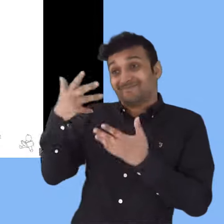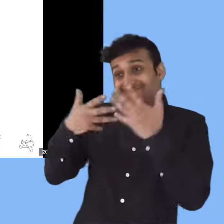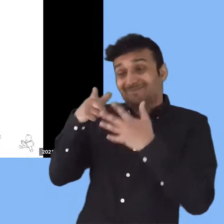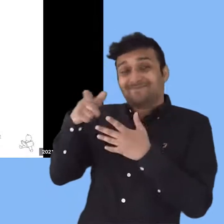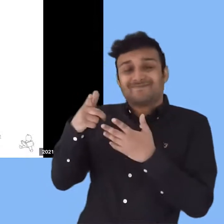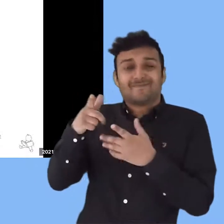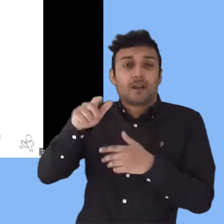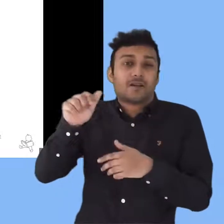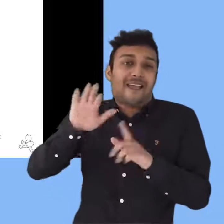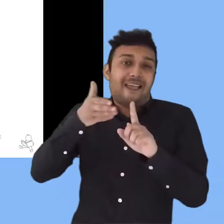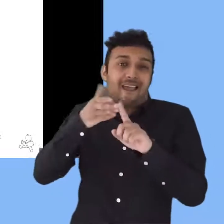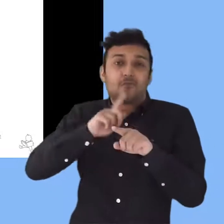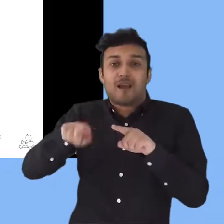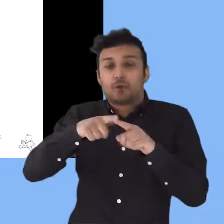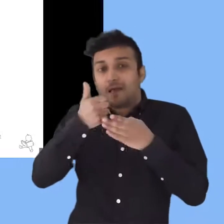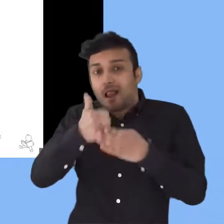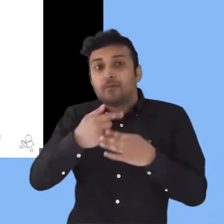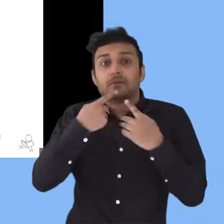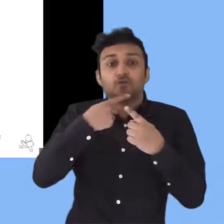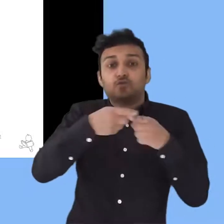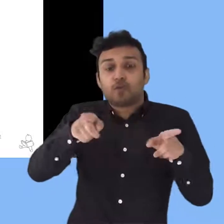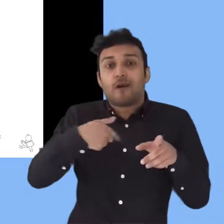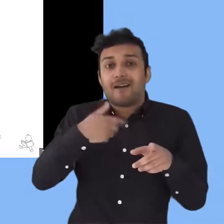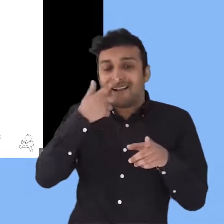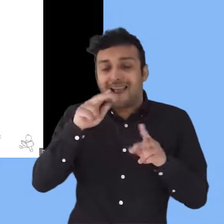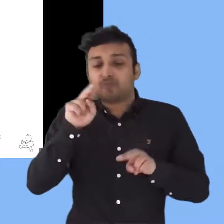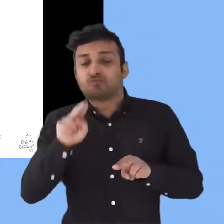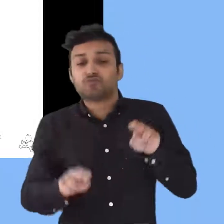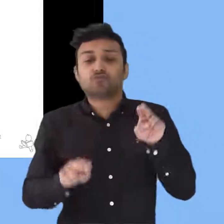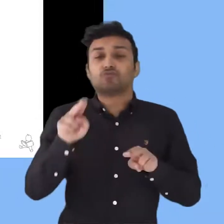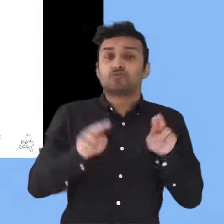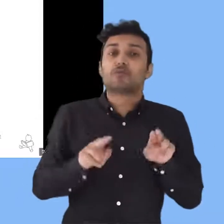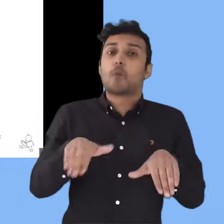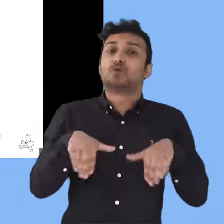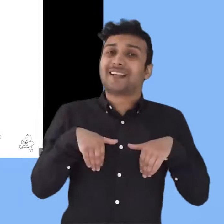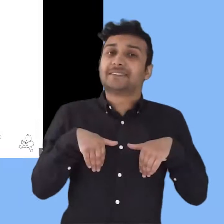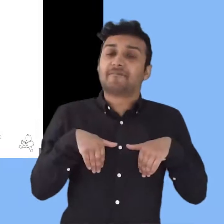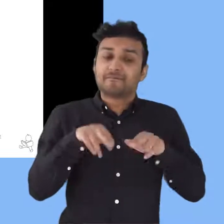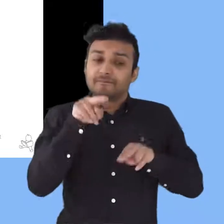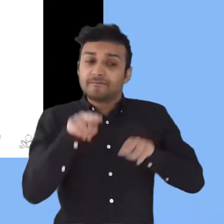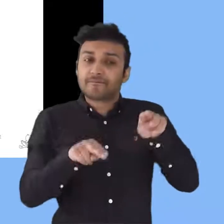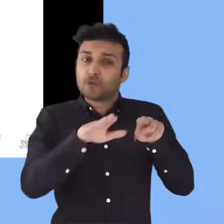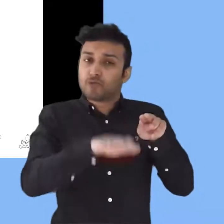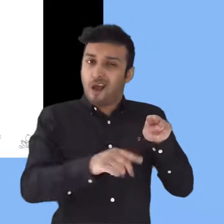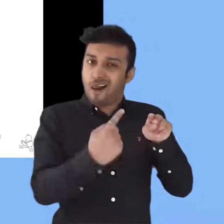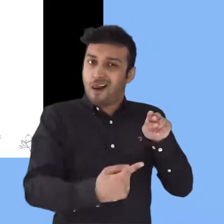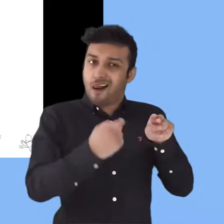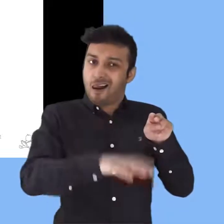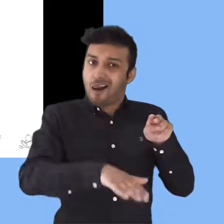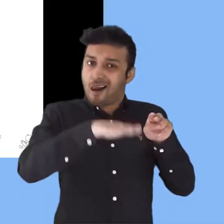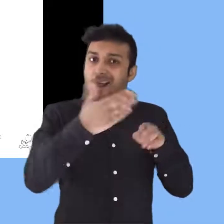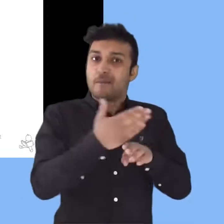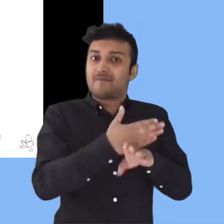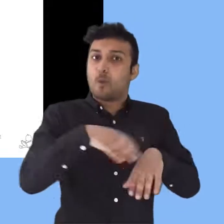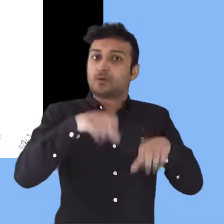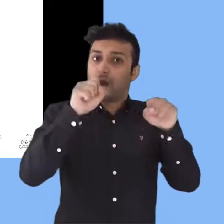an objective measurement of children's progression before they go to school. What does it say then? That